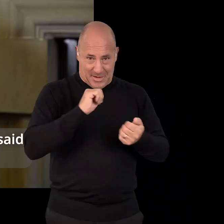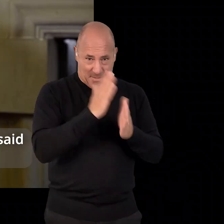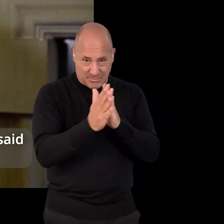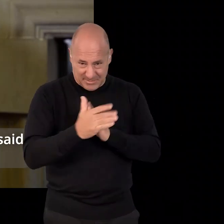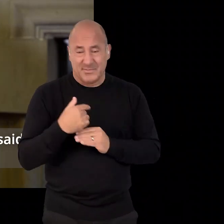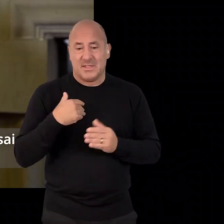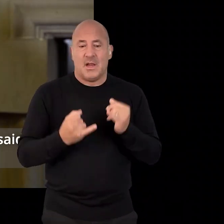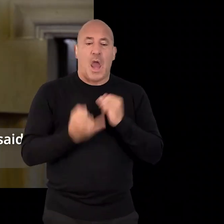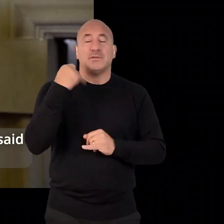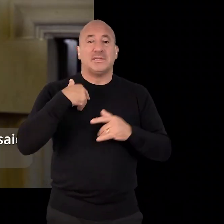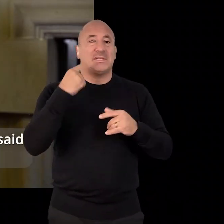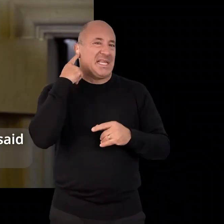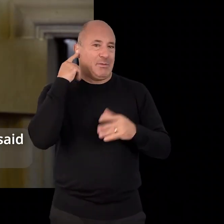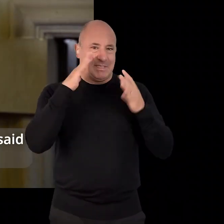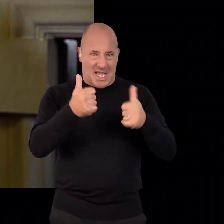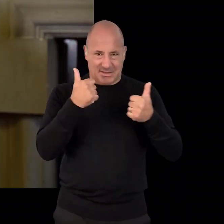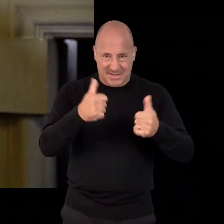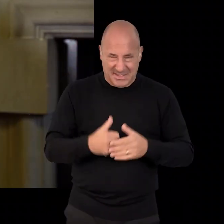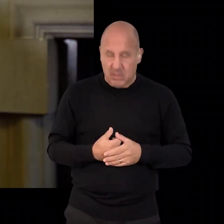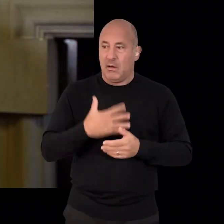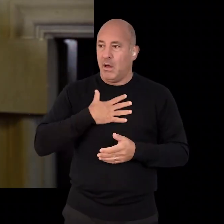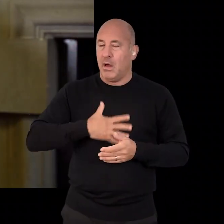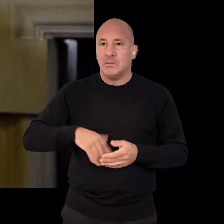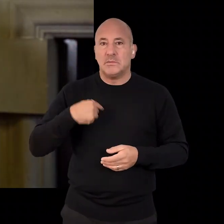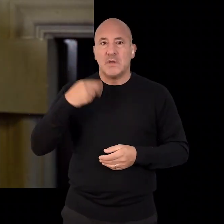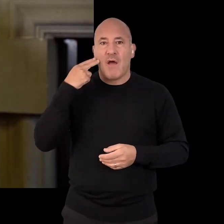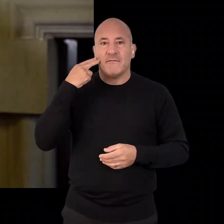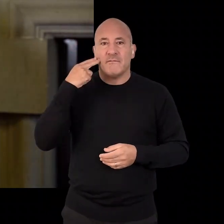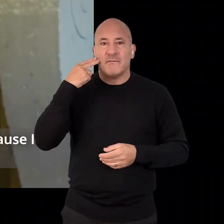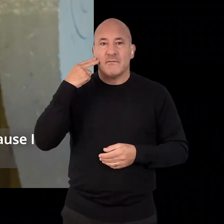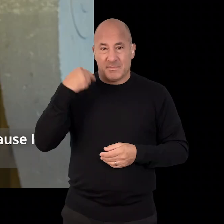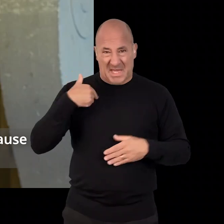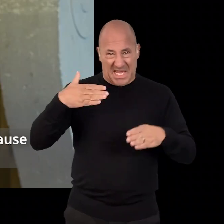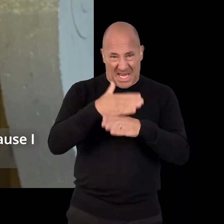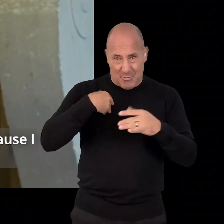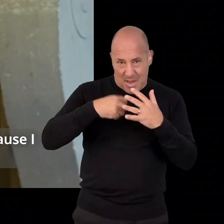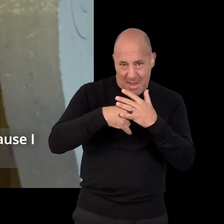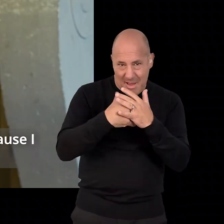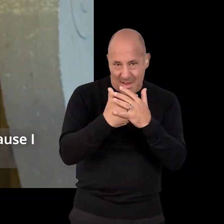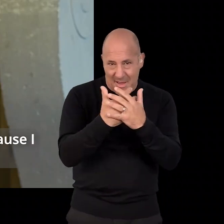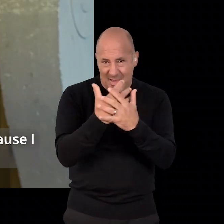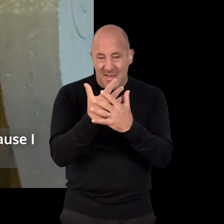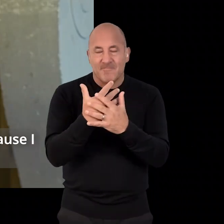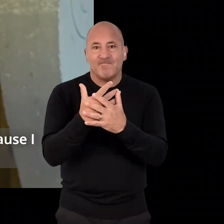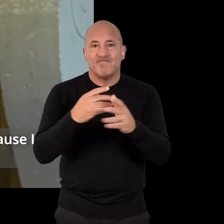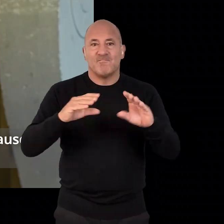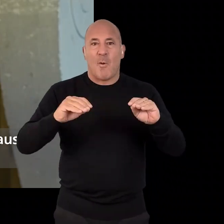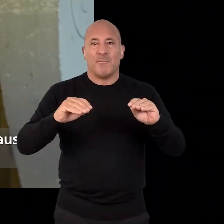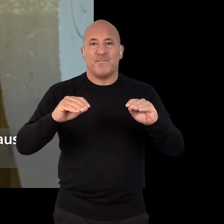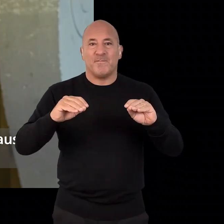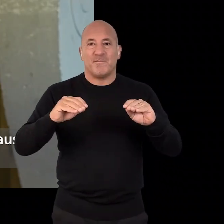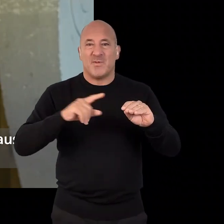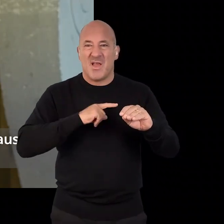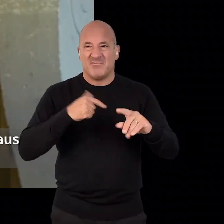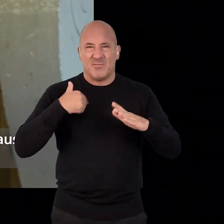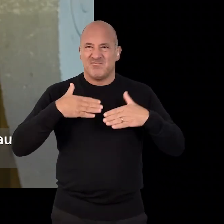the medical, and they said, well, just test your hearing. And that's when I found out I was deaf. I was developing my career, but I had to